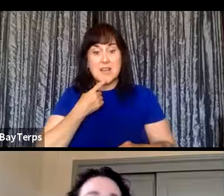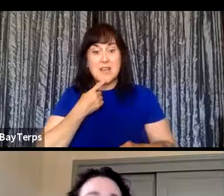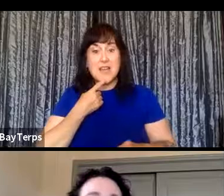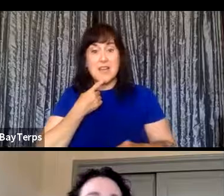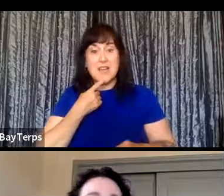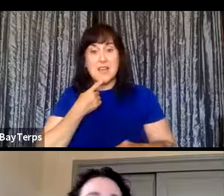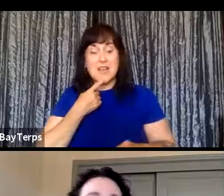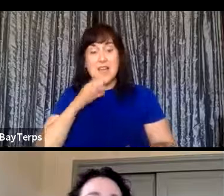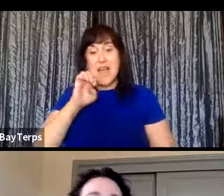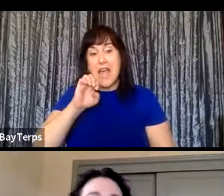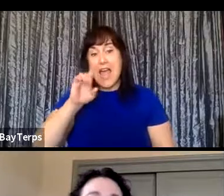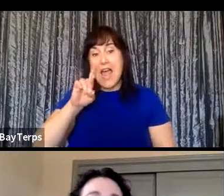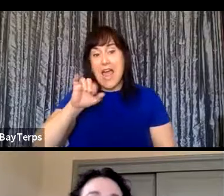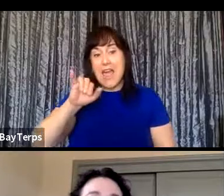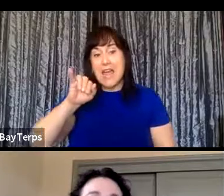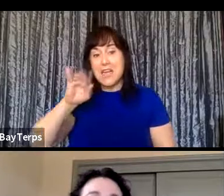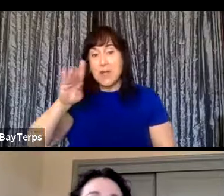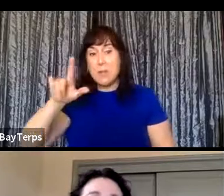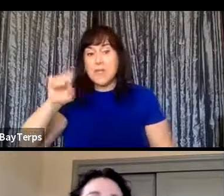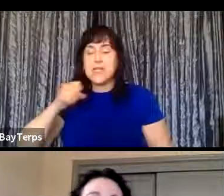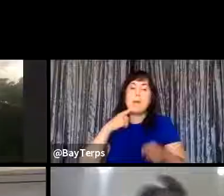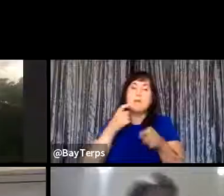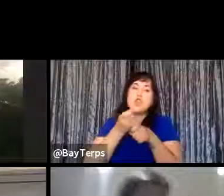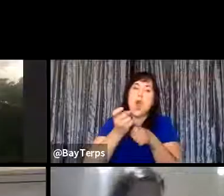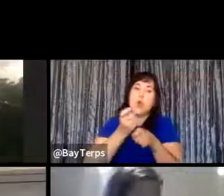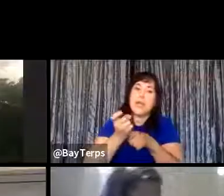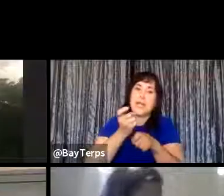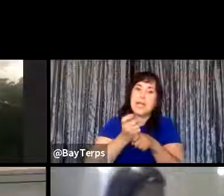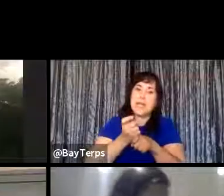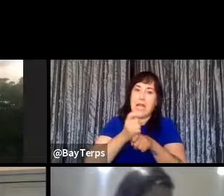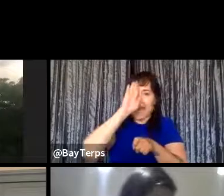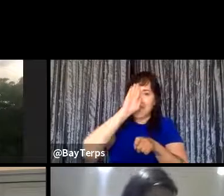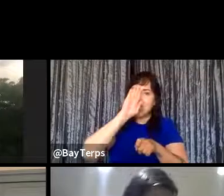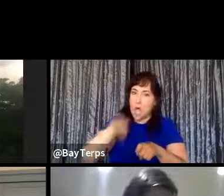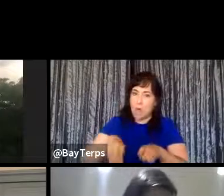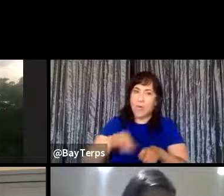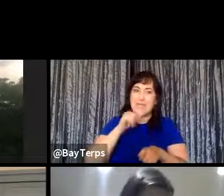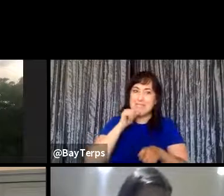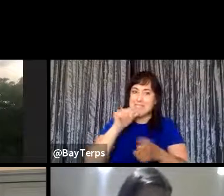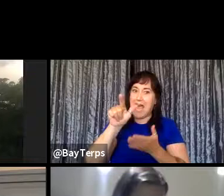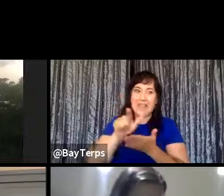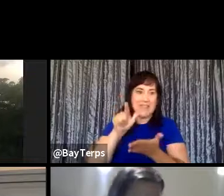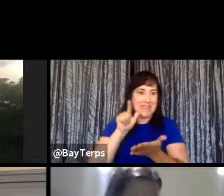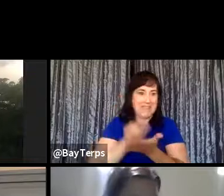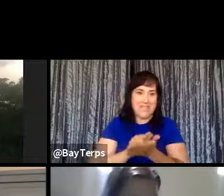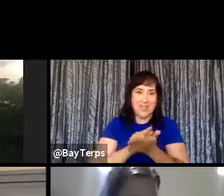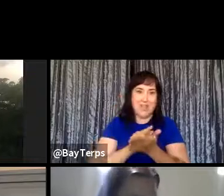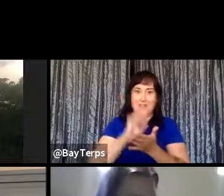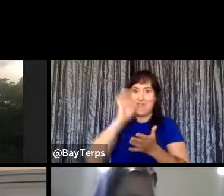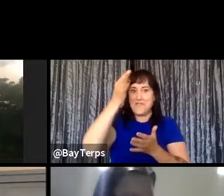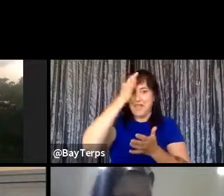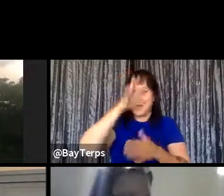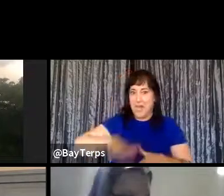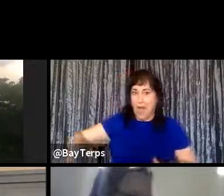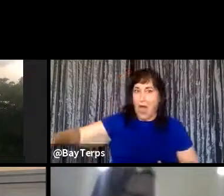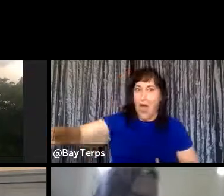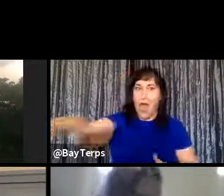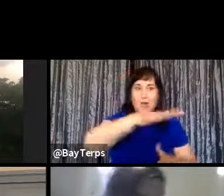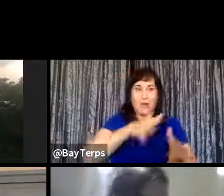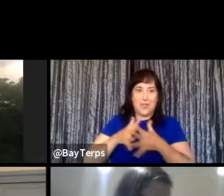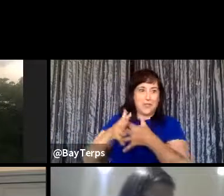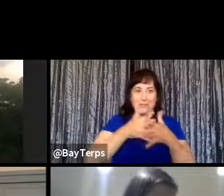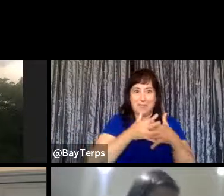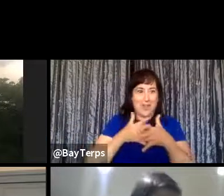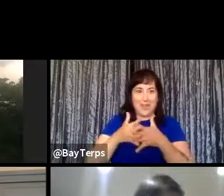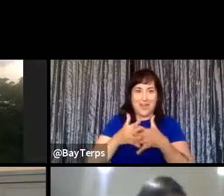said edibles, I was joking. I'm very aware that it's not legal federally in the United States of America. I was just